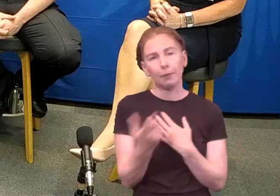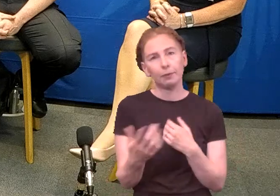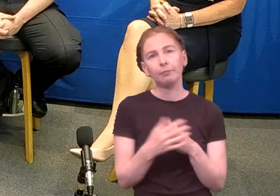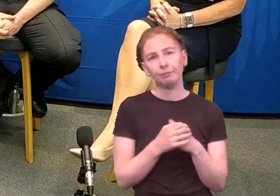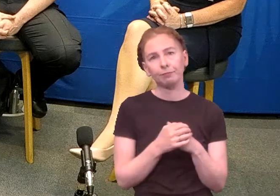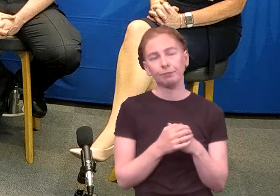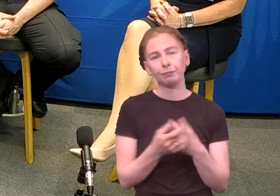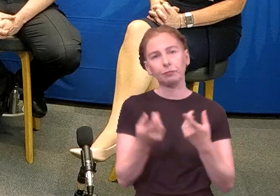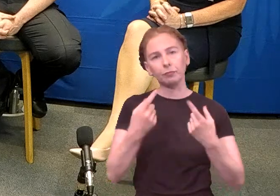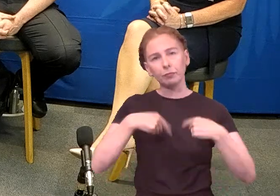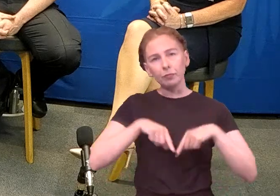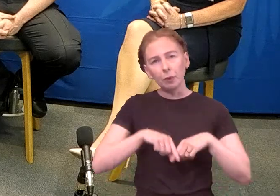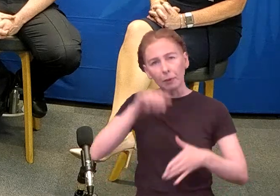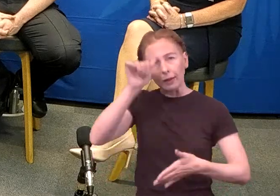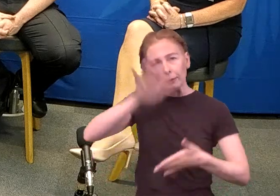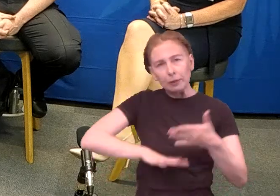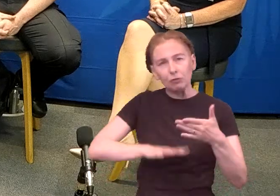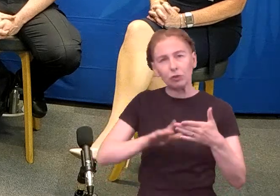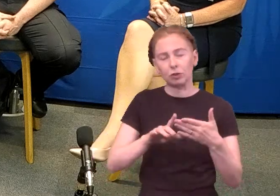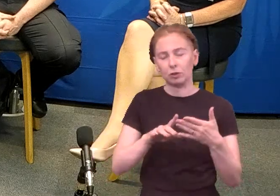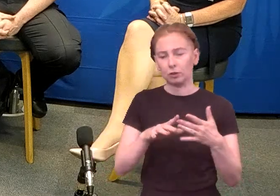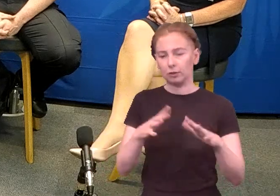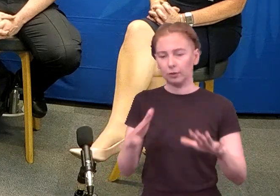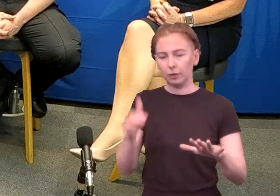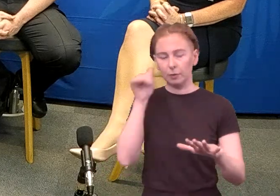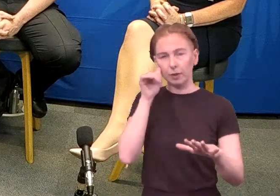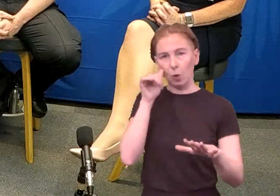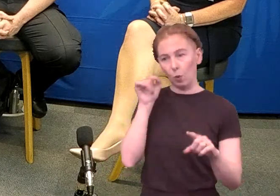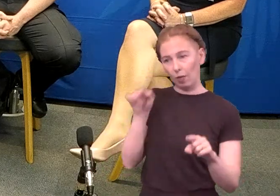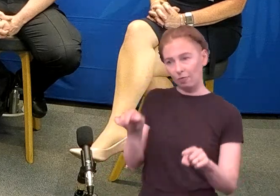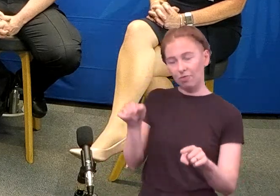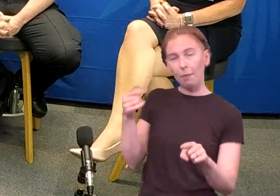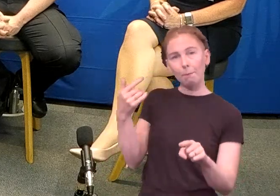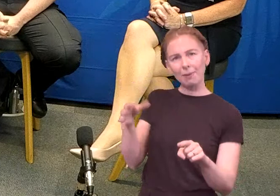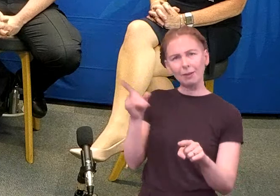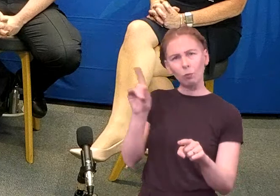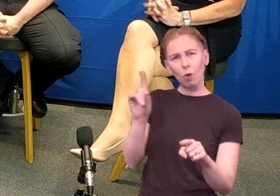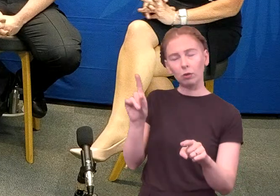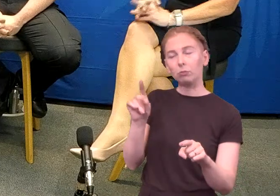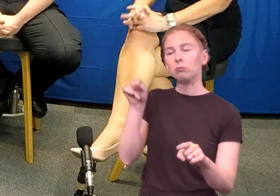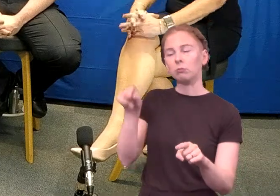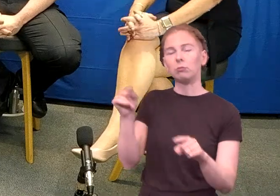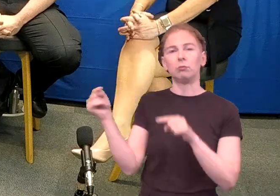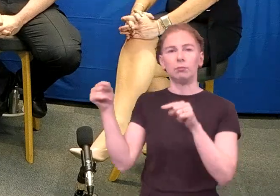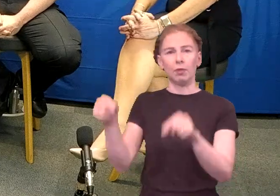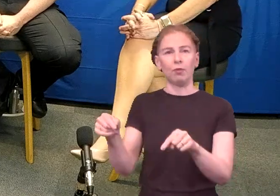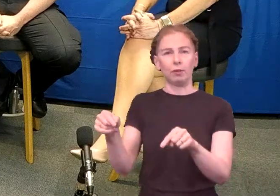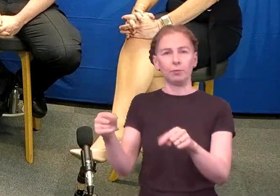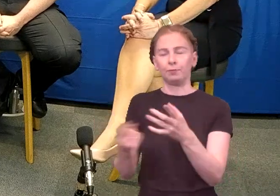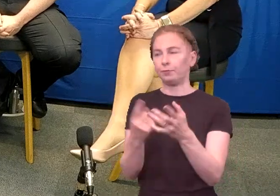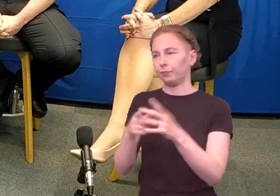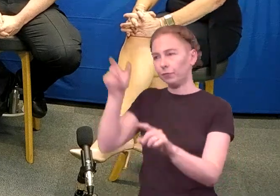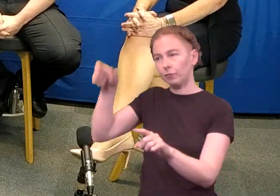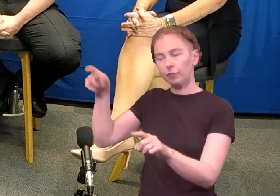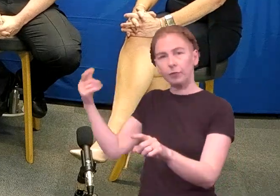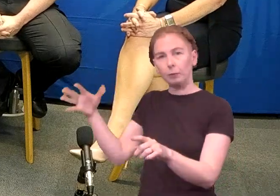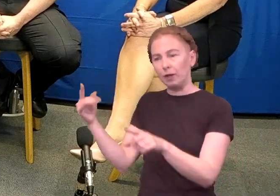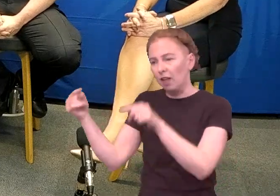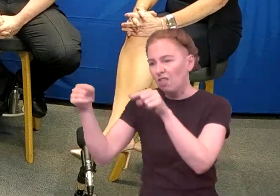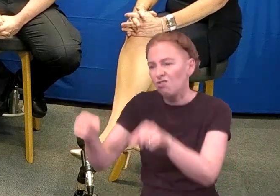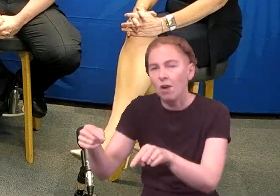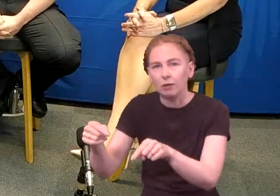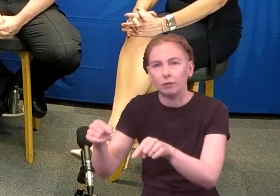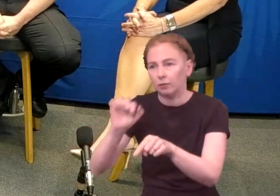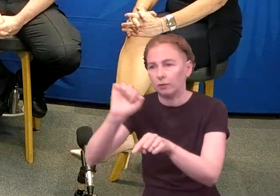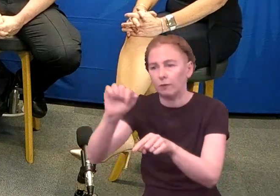that in my personal experience has been threats to the family, which we know as adults are very unlikely,